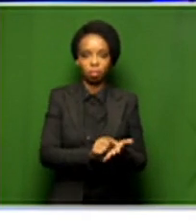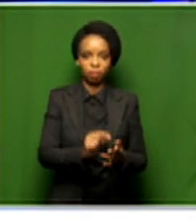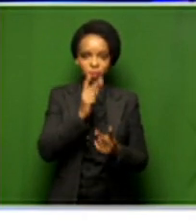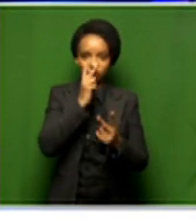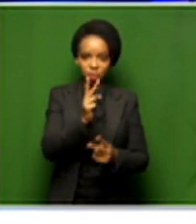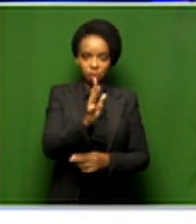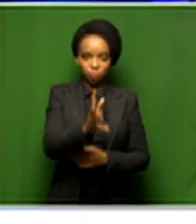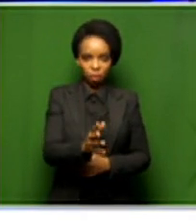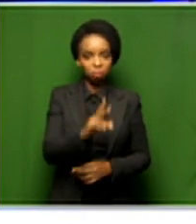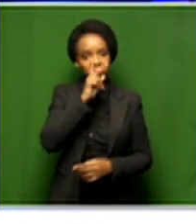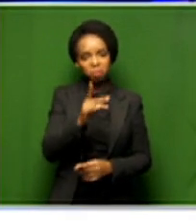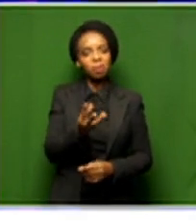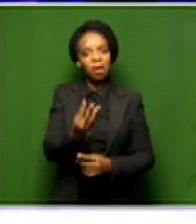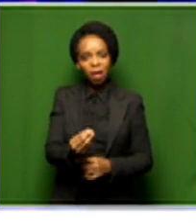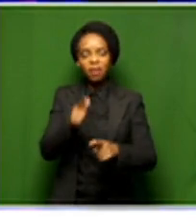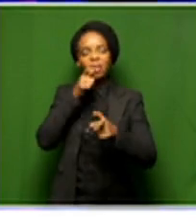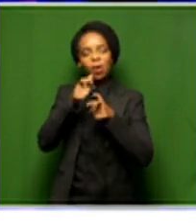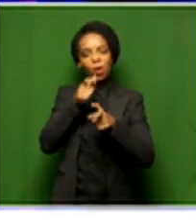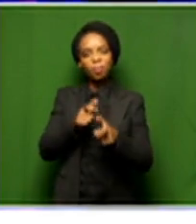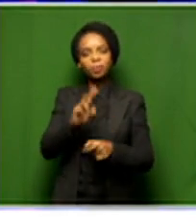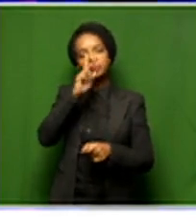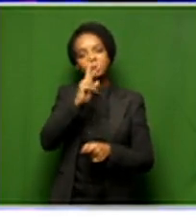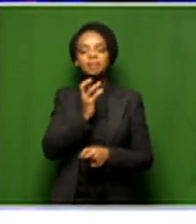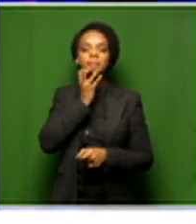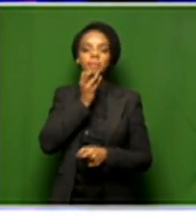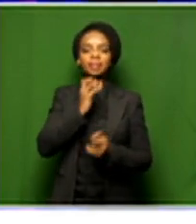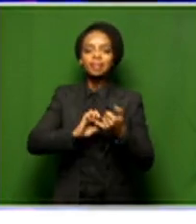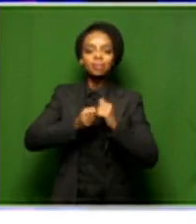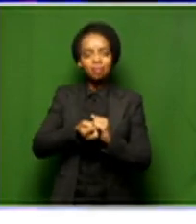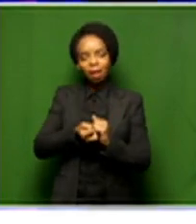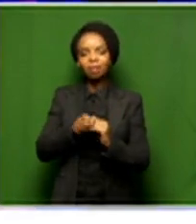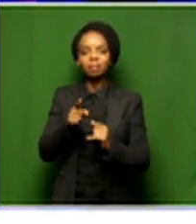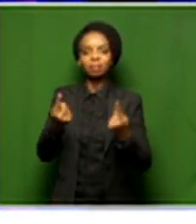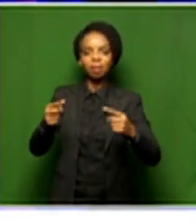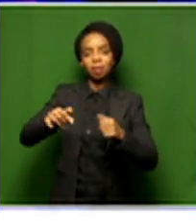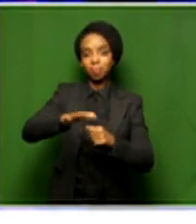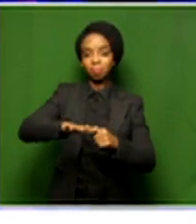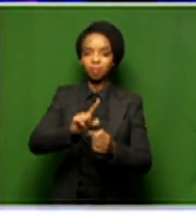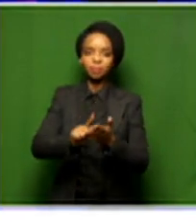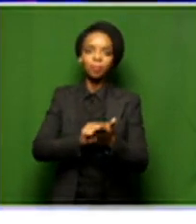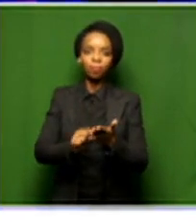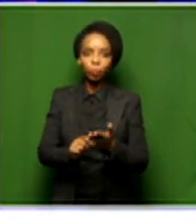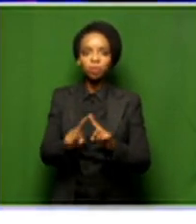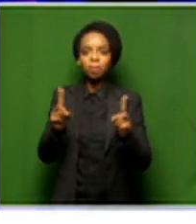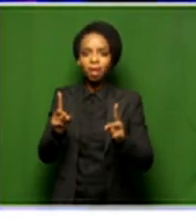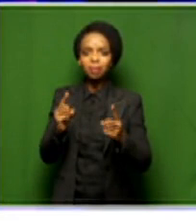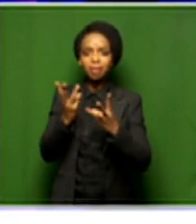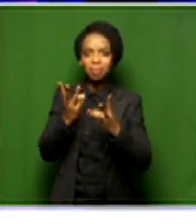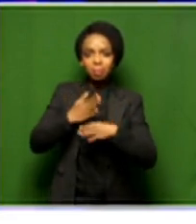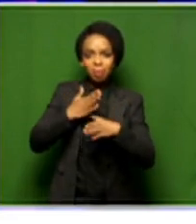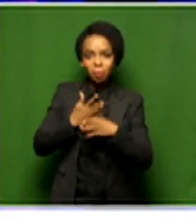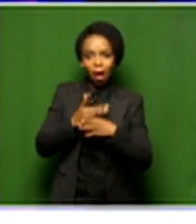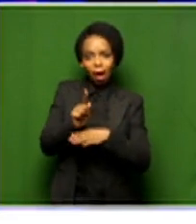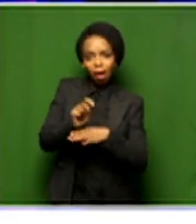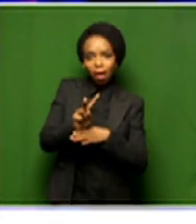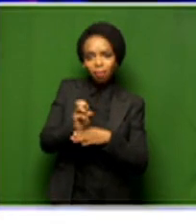their comments. And I mean, we saw Kgalema Motlanthe trying to get into a voting station. The media just packs around him.